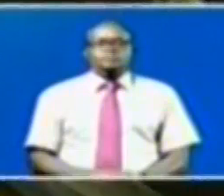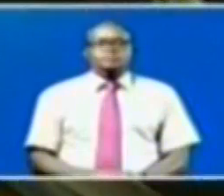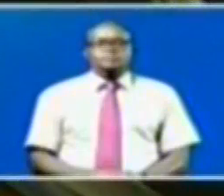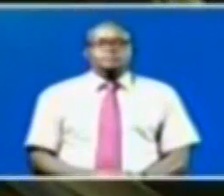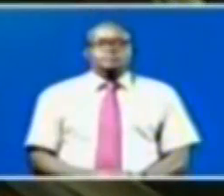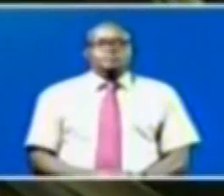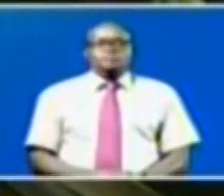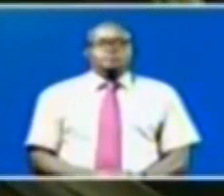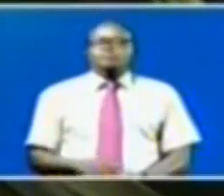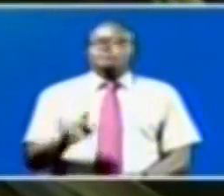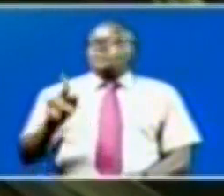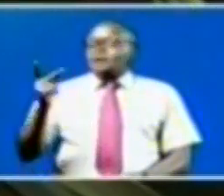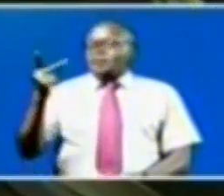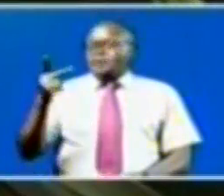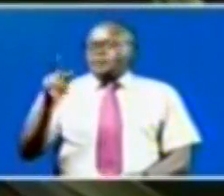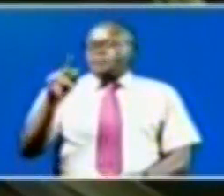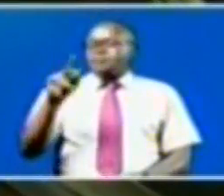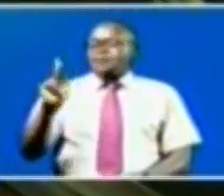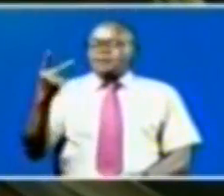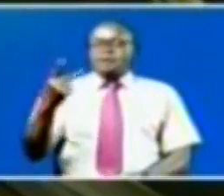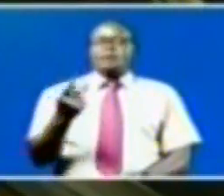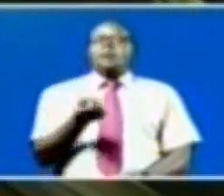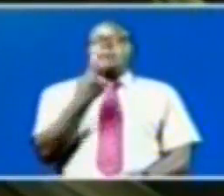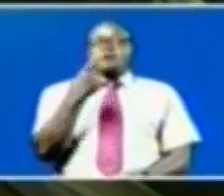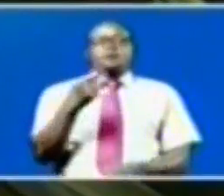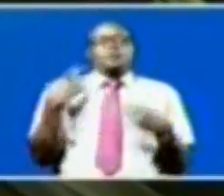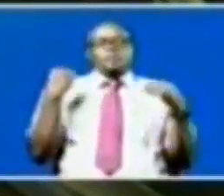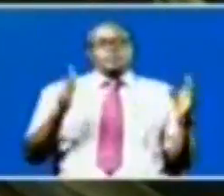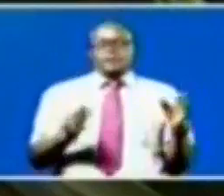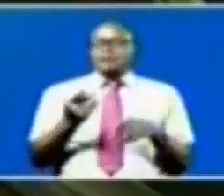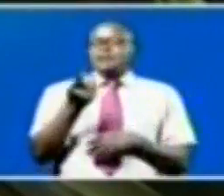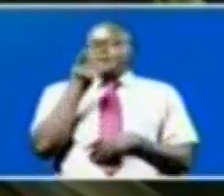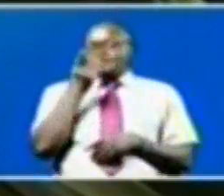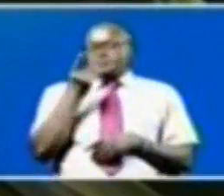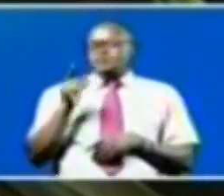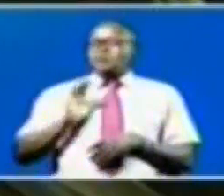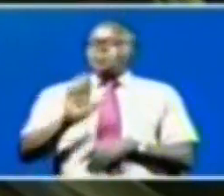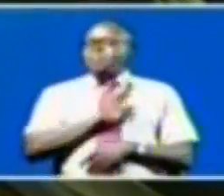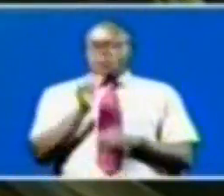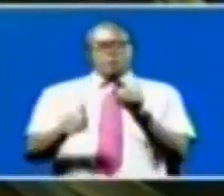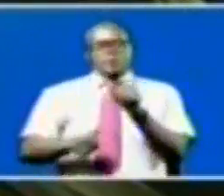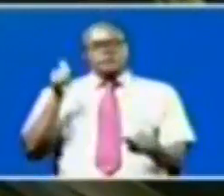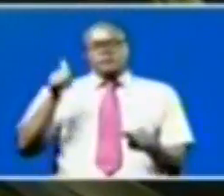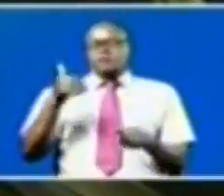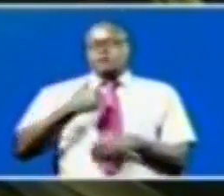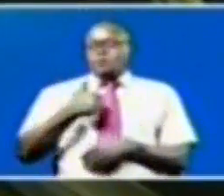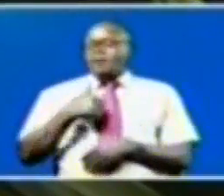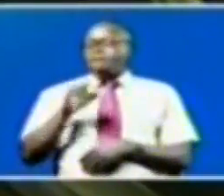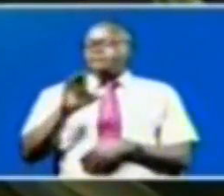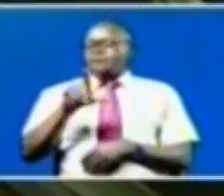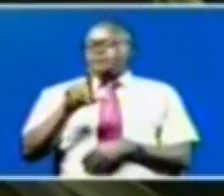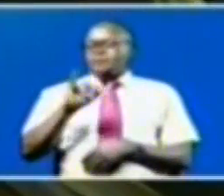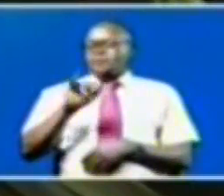The Kenya Medical Practitioners and Dentists Union has come out strongly to oppose the proposal to have clinical officers